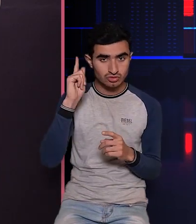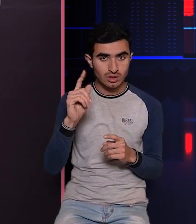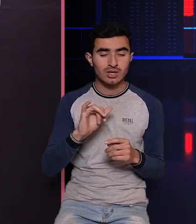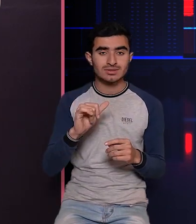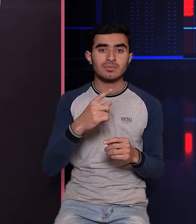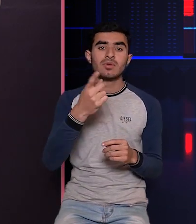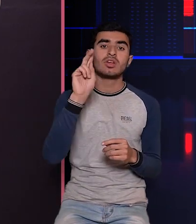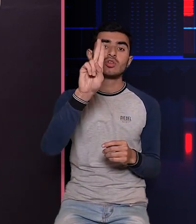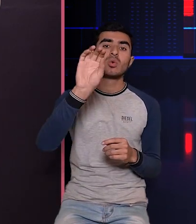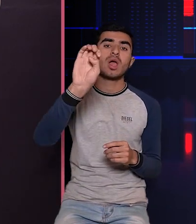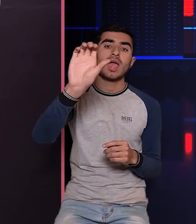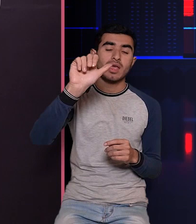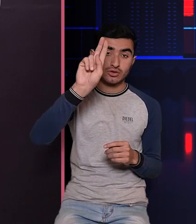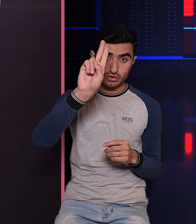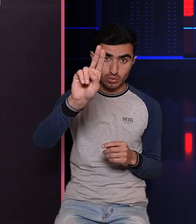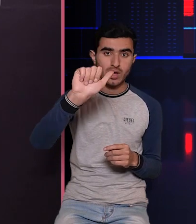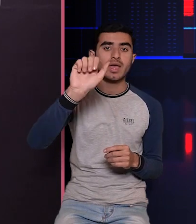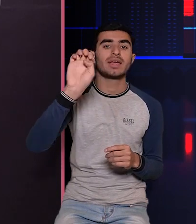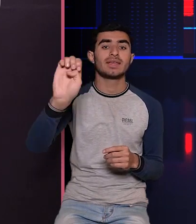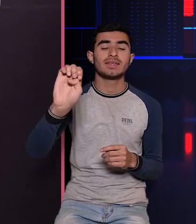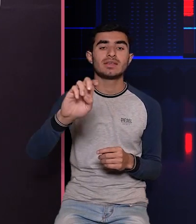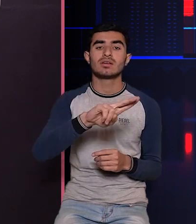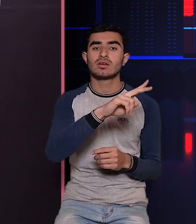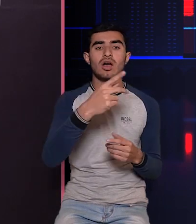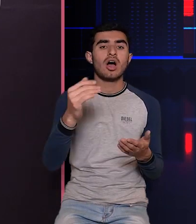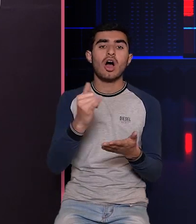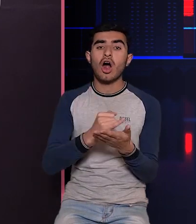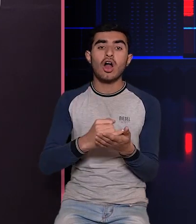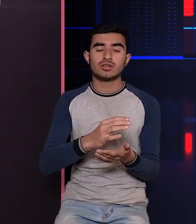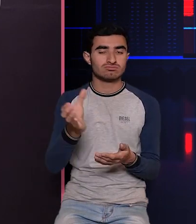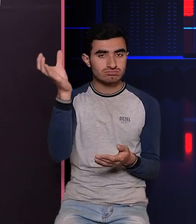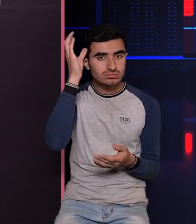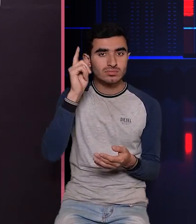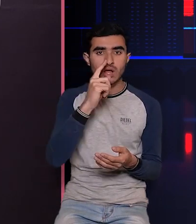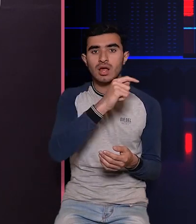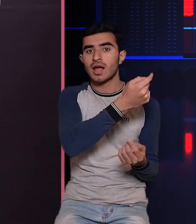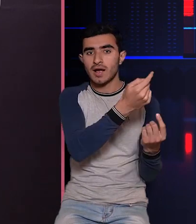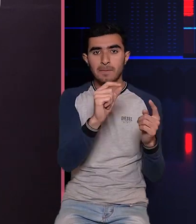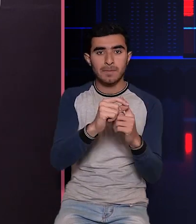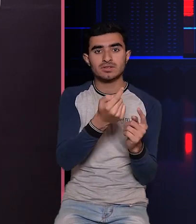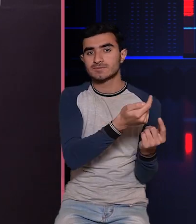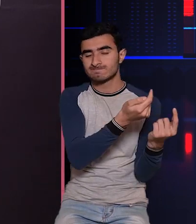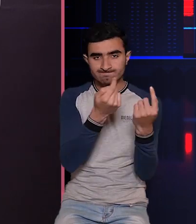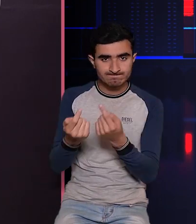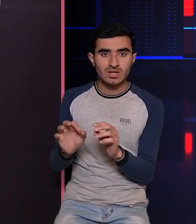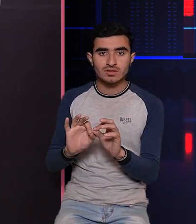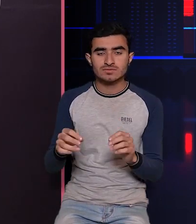invited to come to Pakistan to show at the biennial, she said, I love